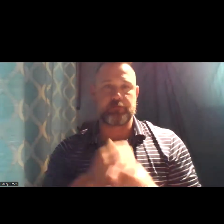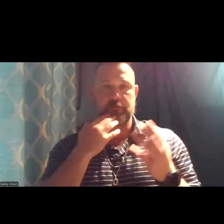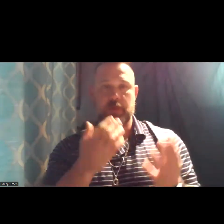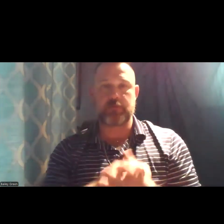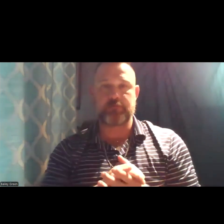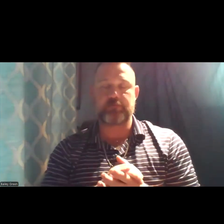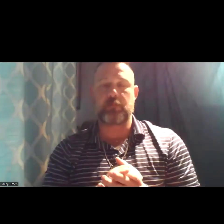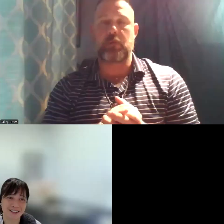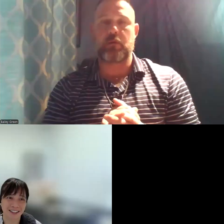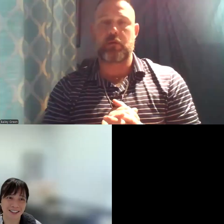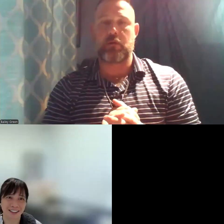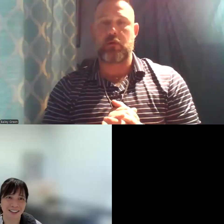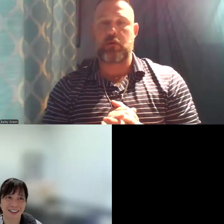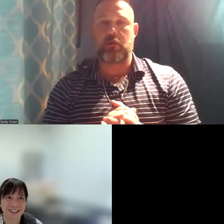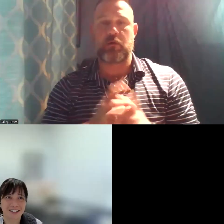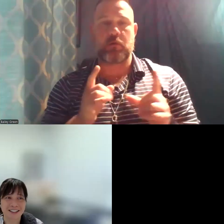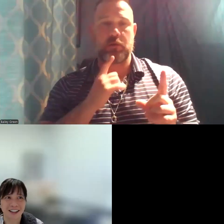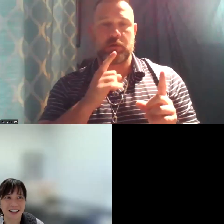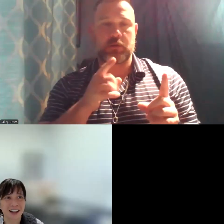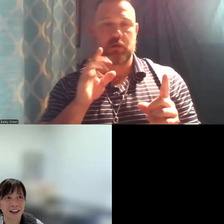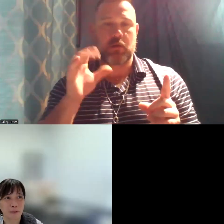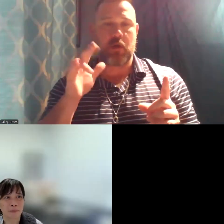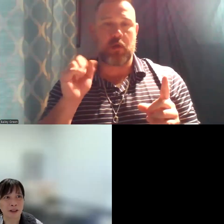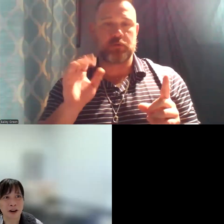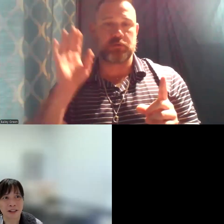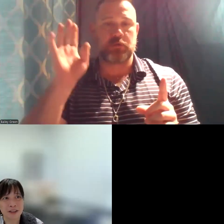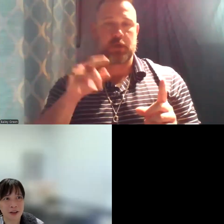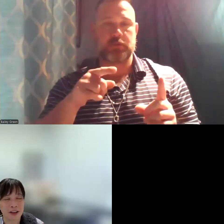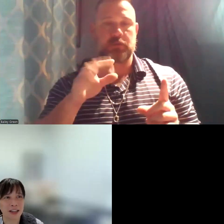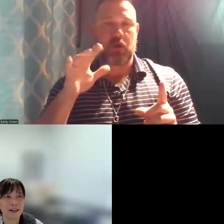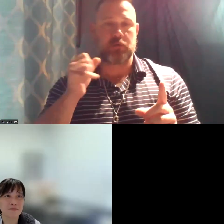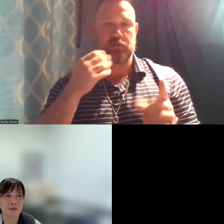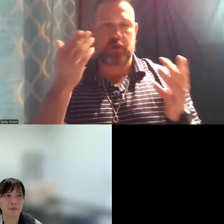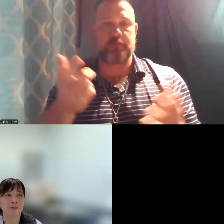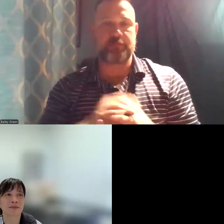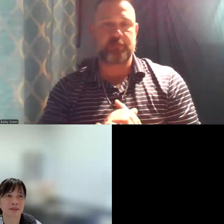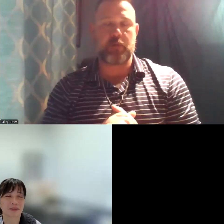When it looked like Carlos has his hand raised too. Carlos, go ahead.